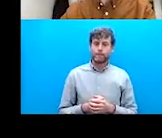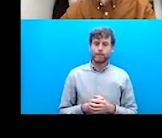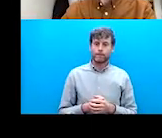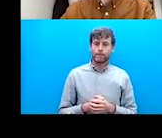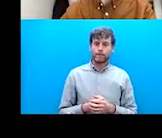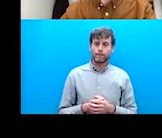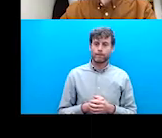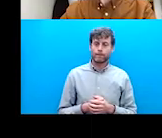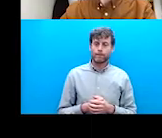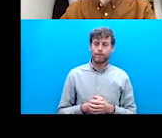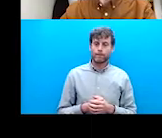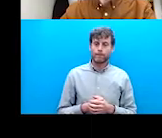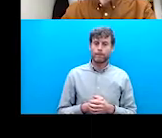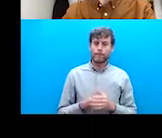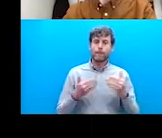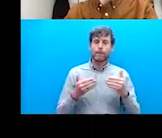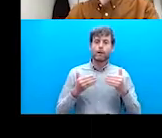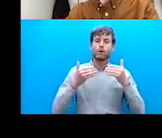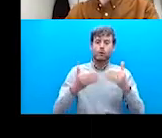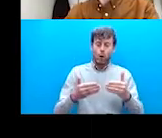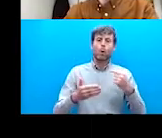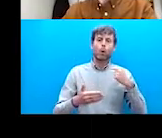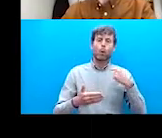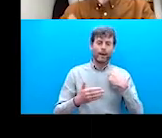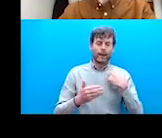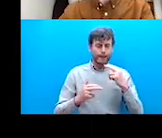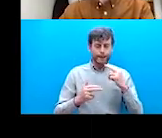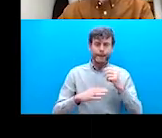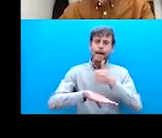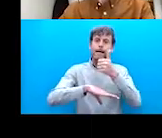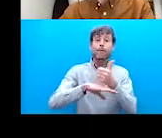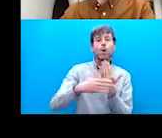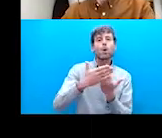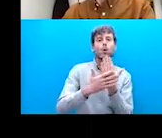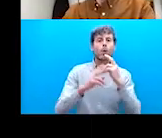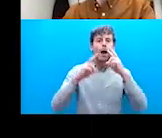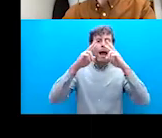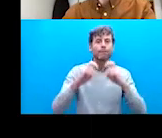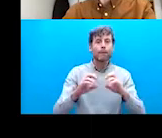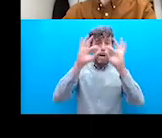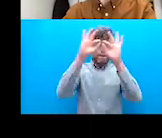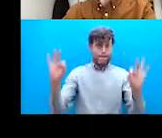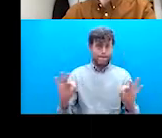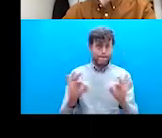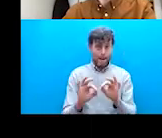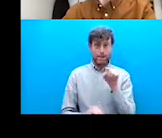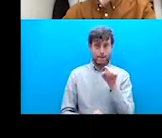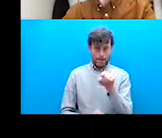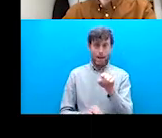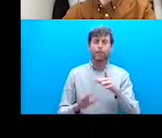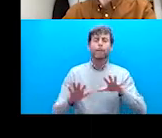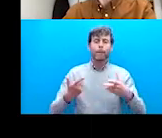So we developed a new experimental paradigm that allows direct comparisons